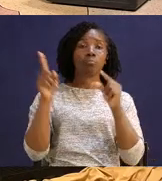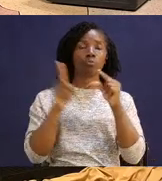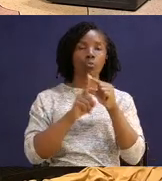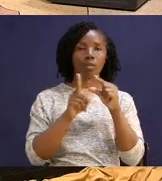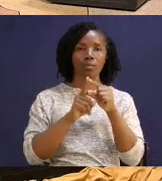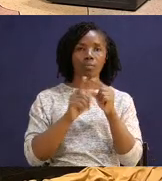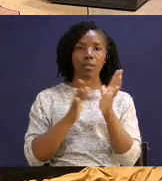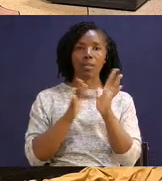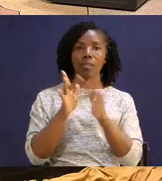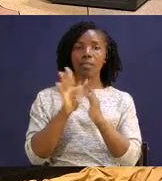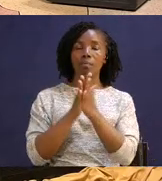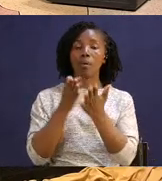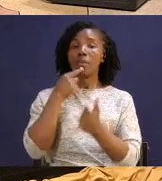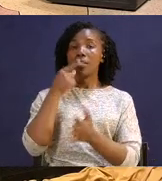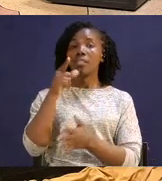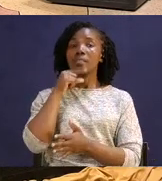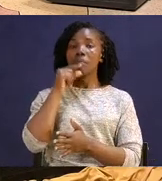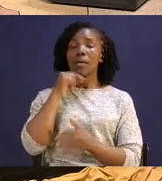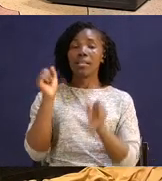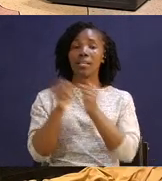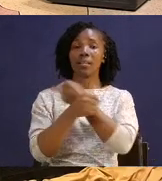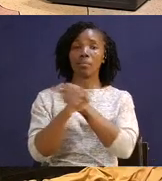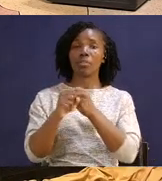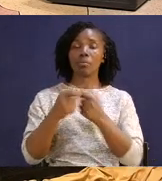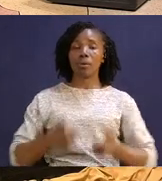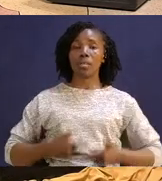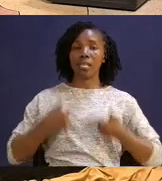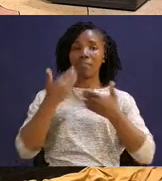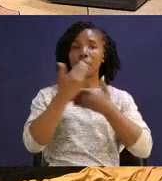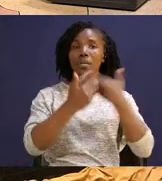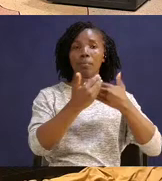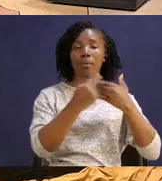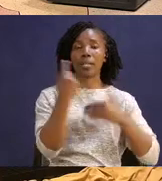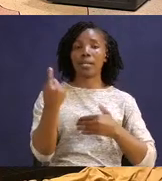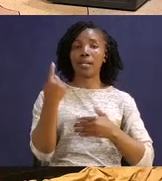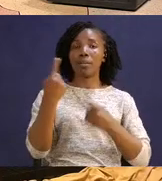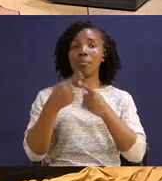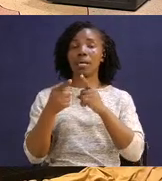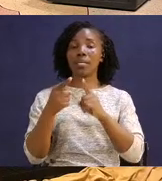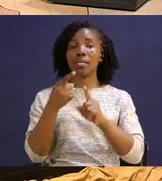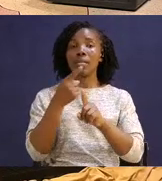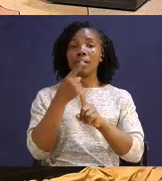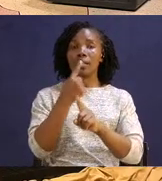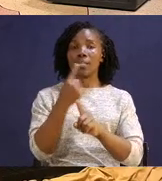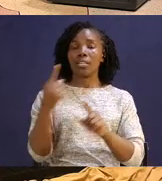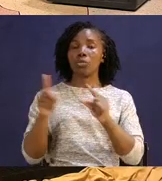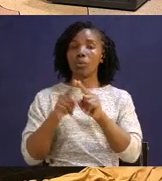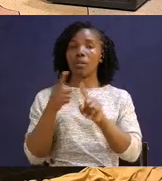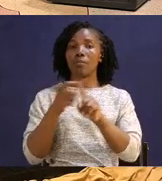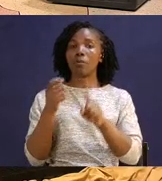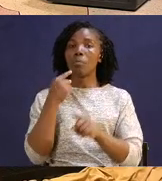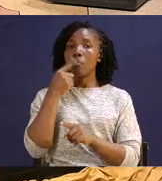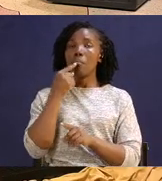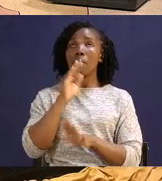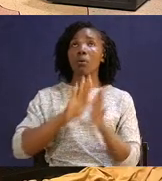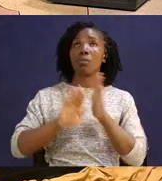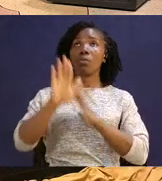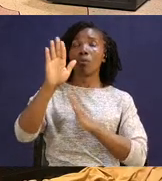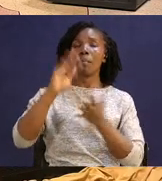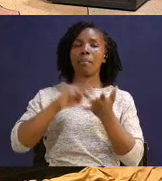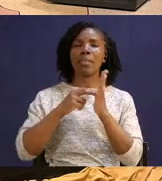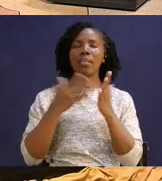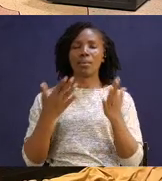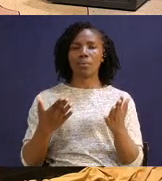The Bible says that man shall not live by bread alone, but by every word that proceeds from your mouth. So, Lord, there is a